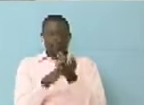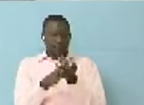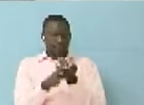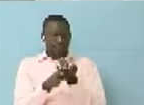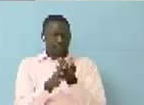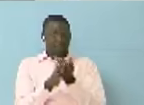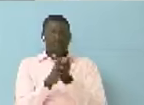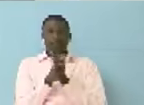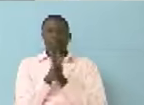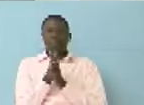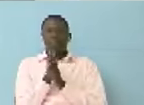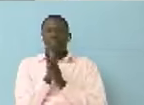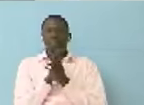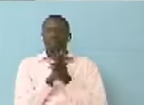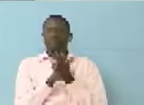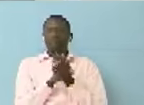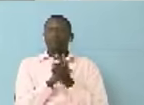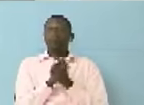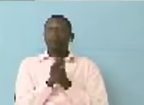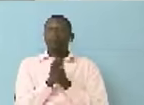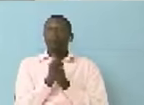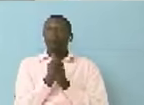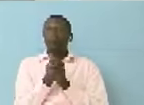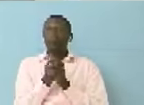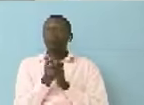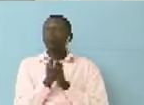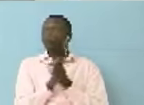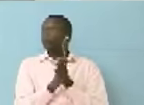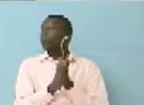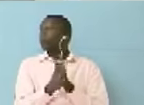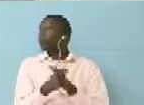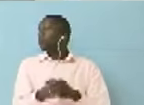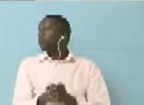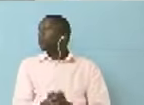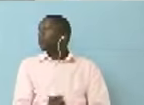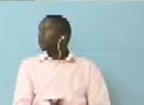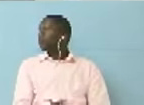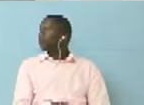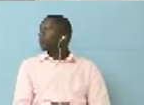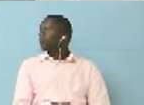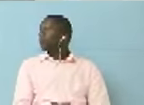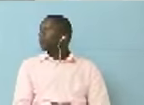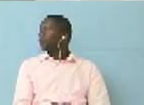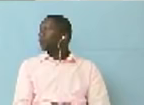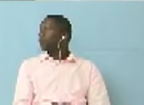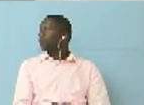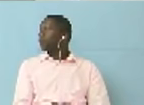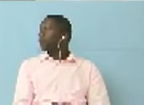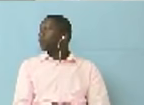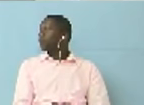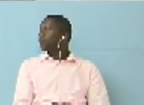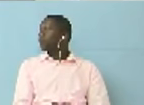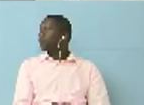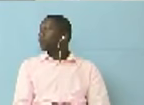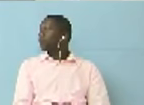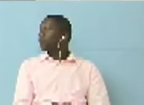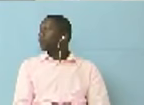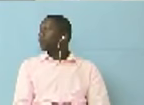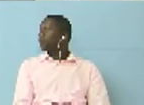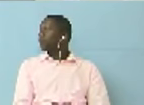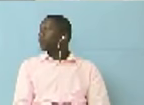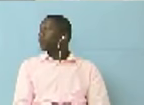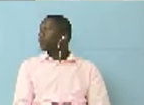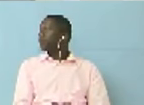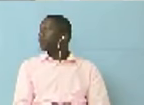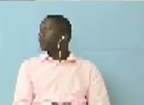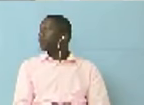couldn't defend myself. I couldn't do anything. So I was at their disposal. So whatever they did to me, you know, I